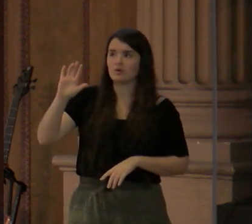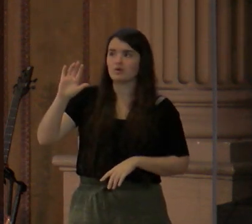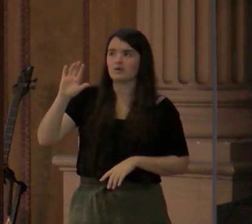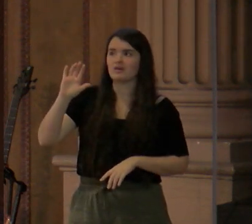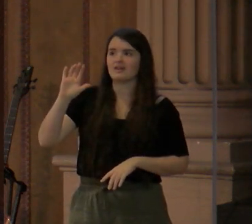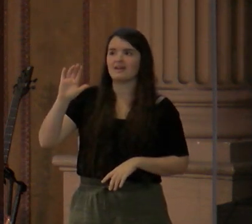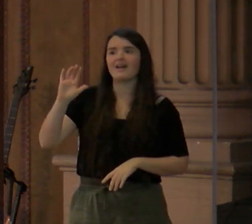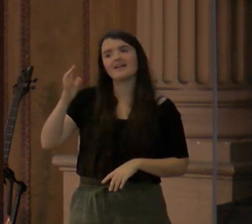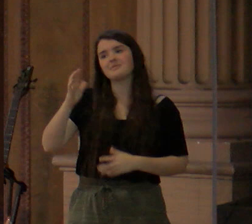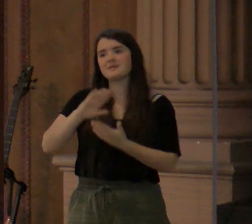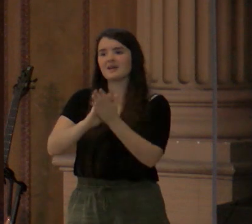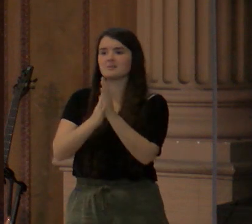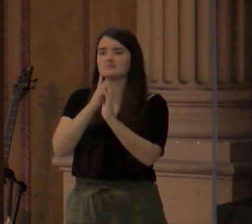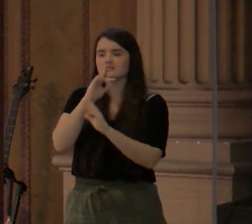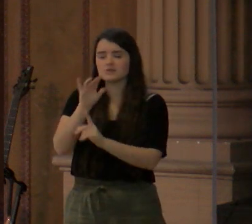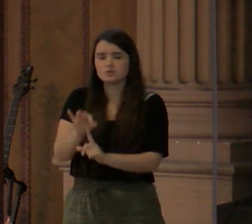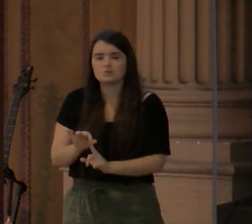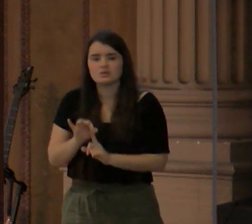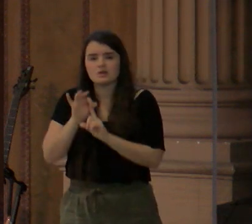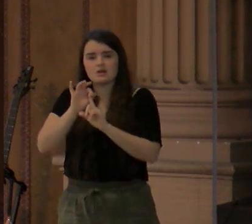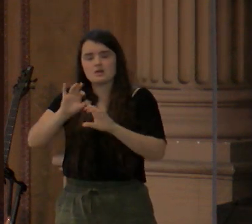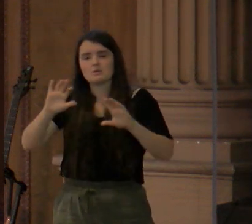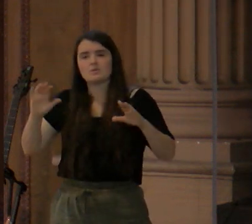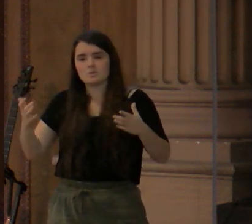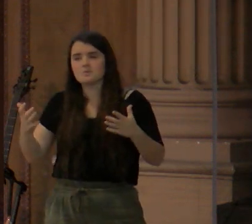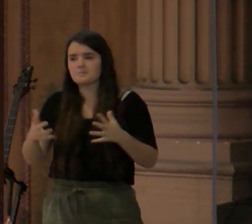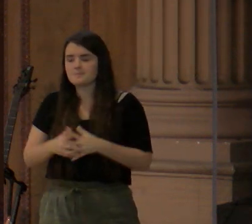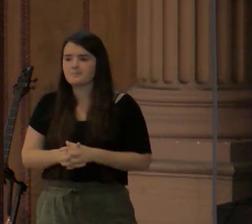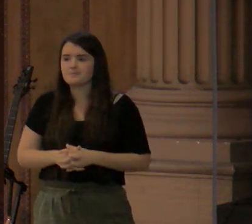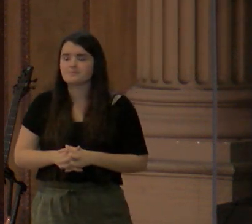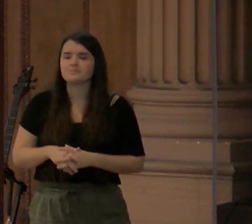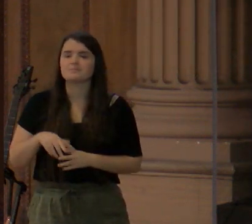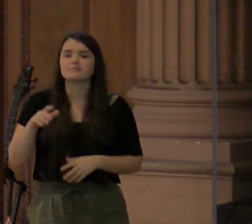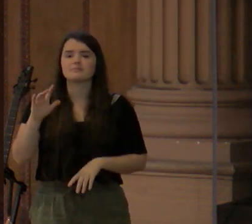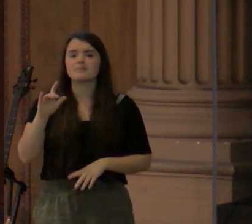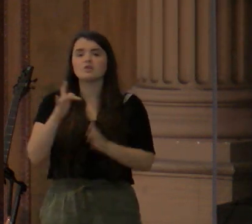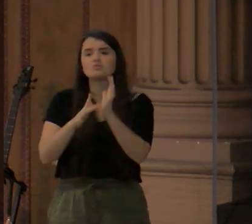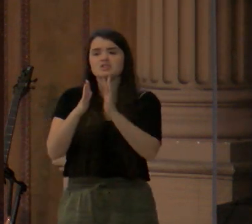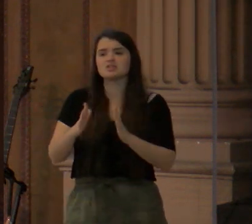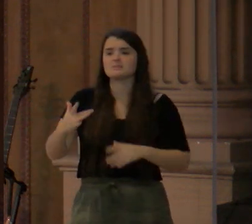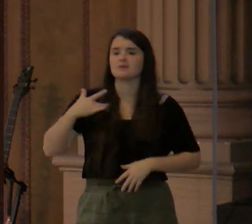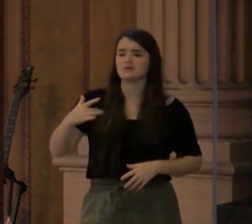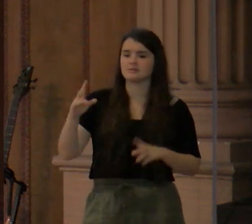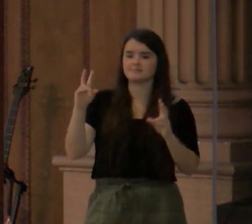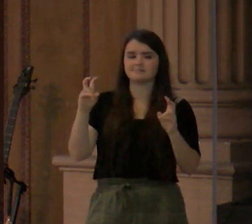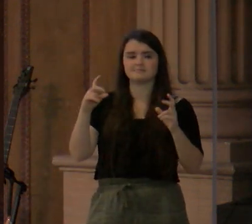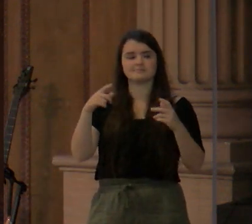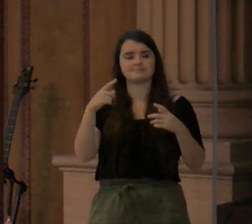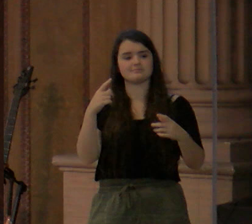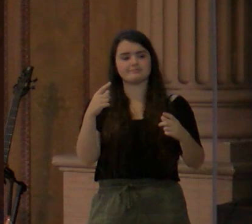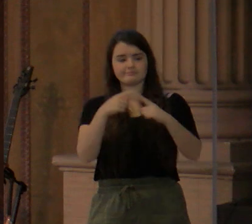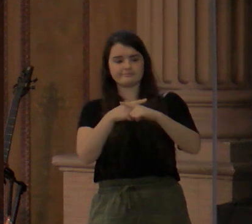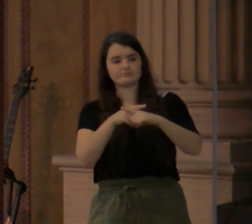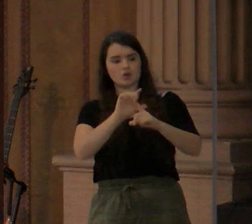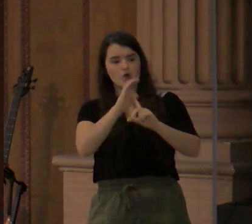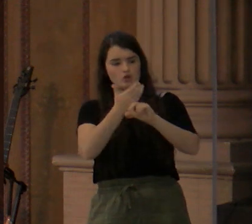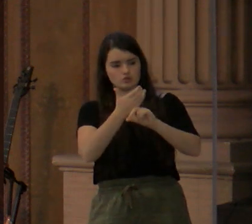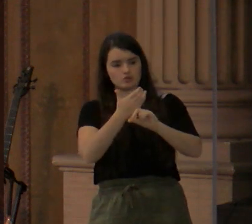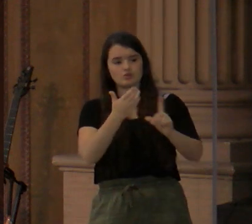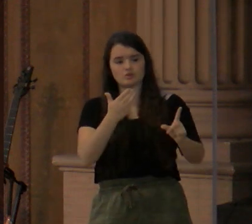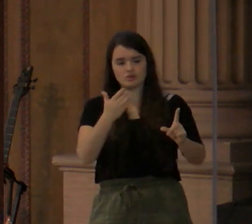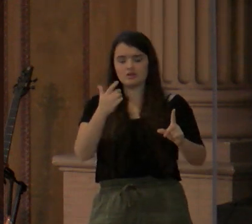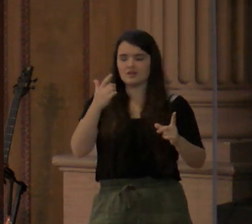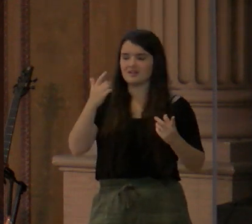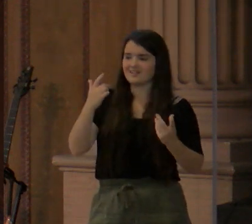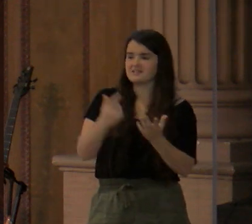counterculture. And when we talk about Christianity being a counterculture, we usually are thinking about all the wrong things that we sort of wear distinct Christian